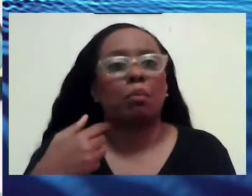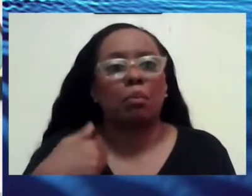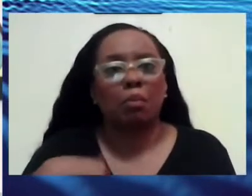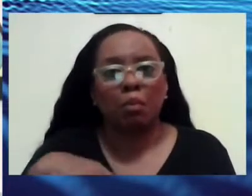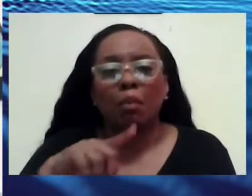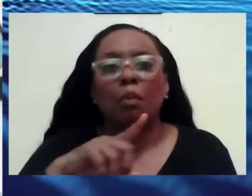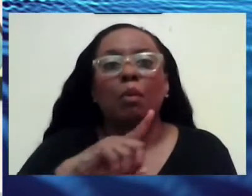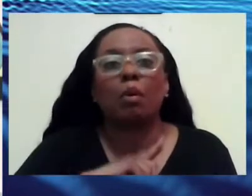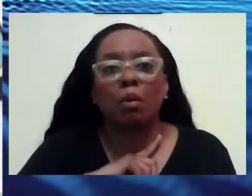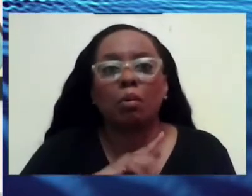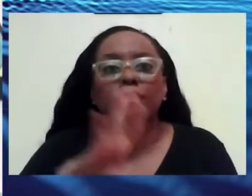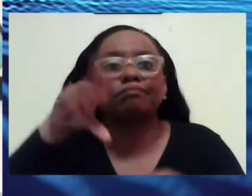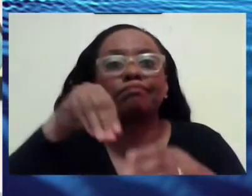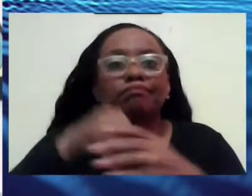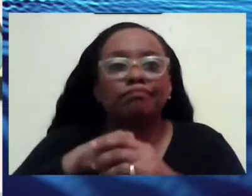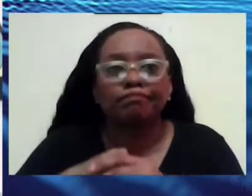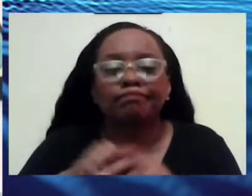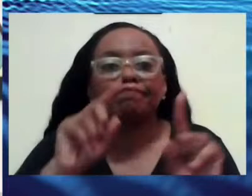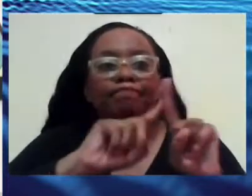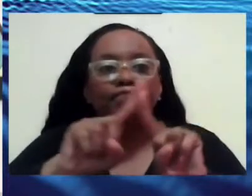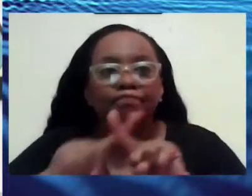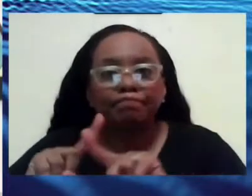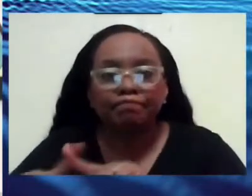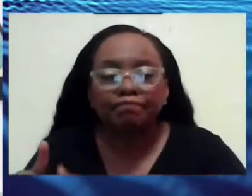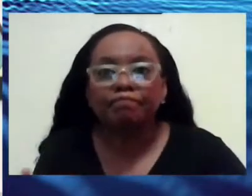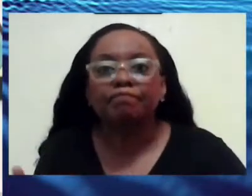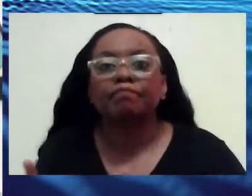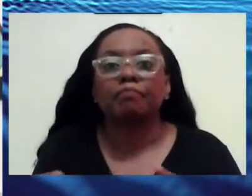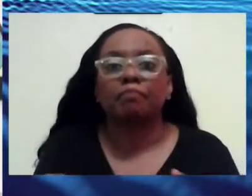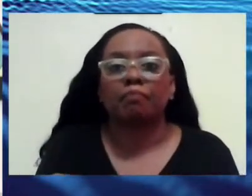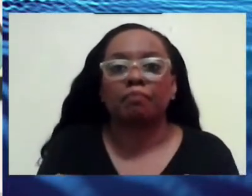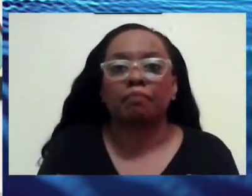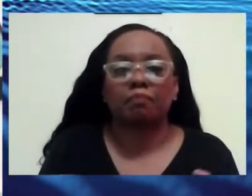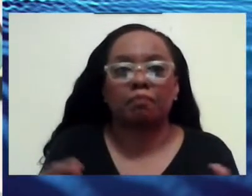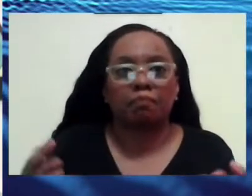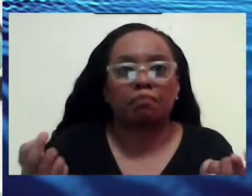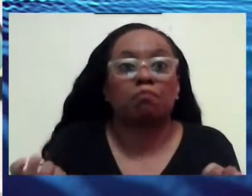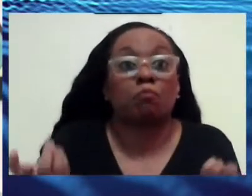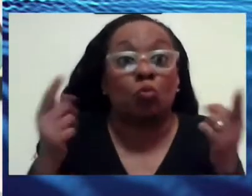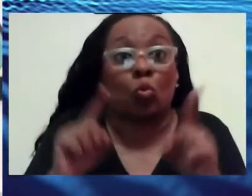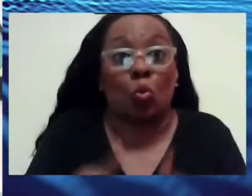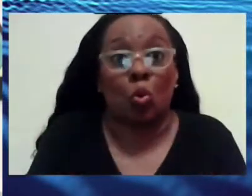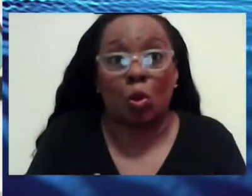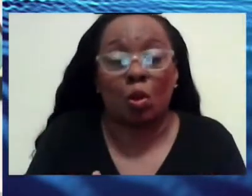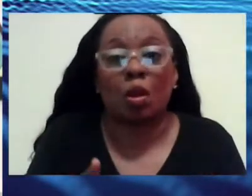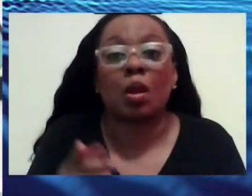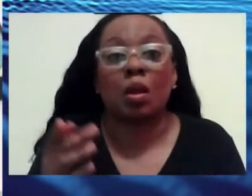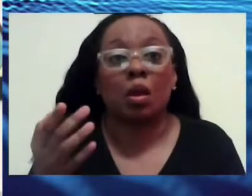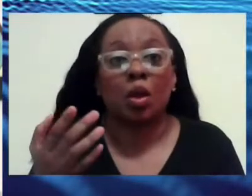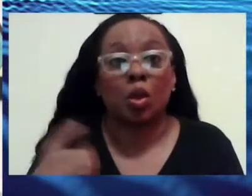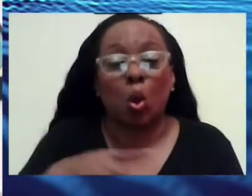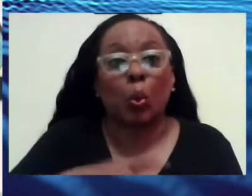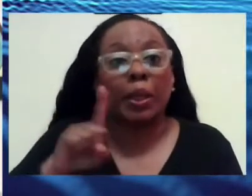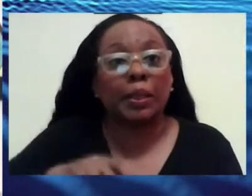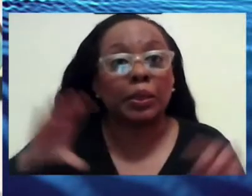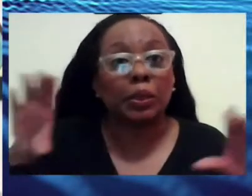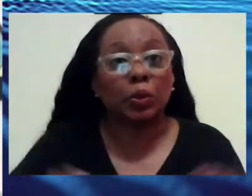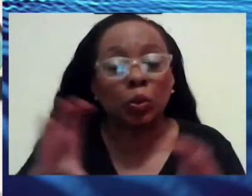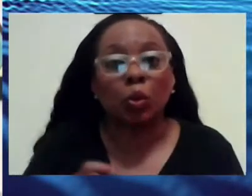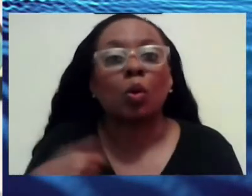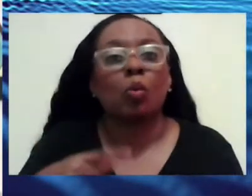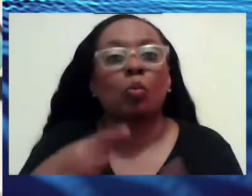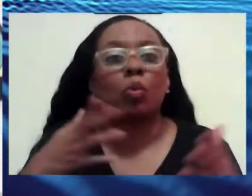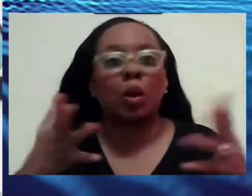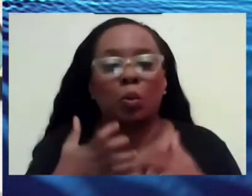and bought into a number of the things that have been, indicated to us that we must do. The intention is to sign on